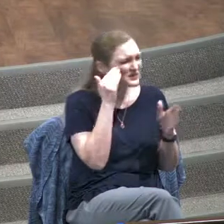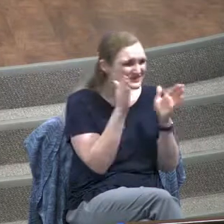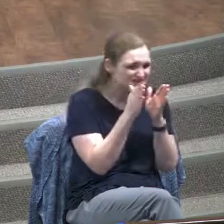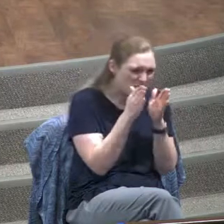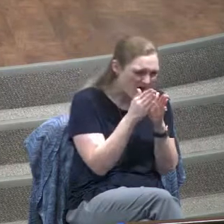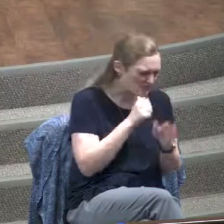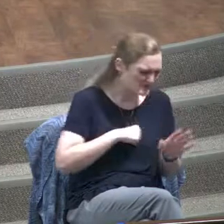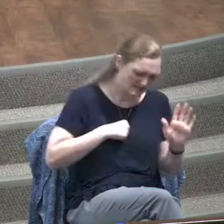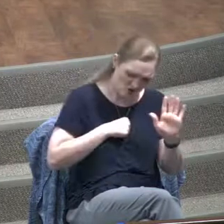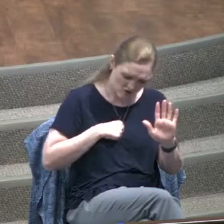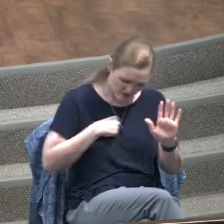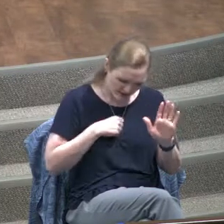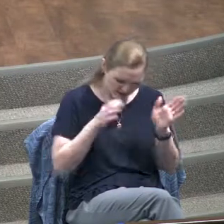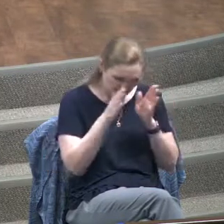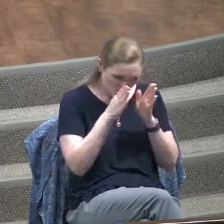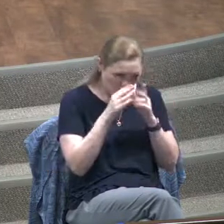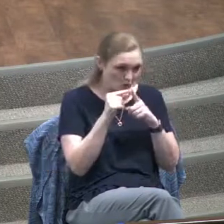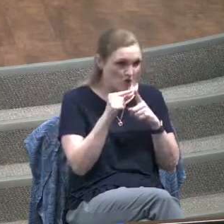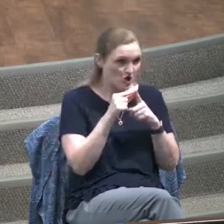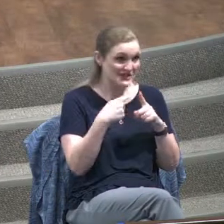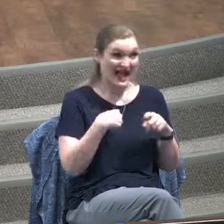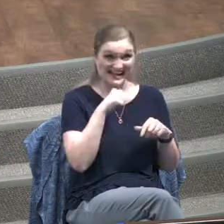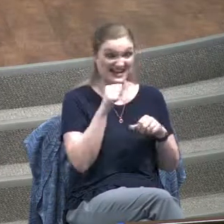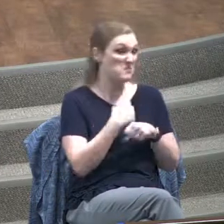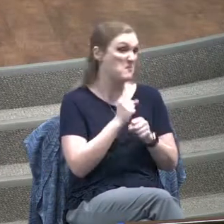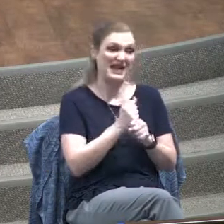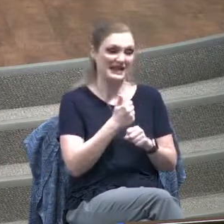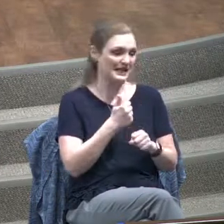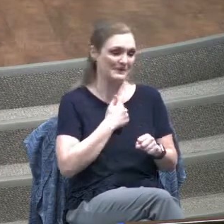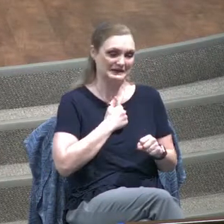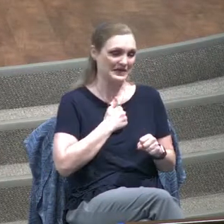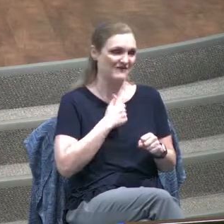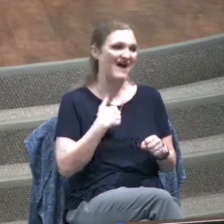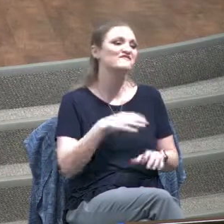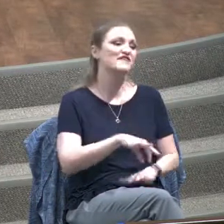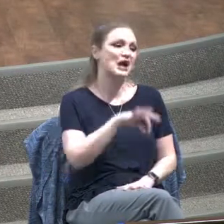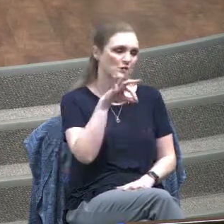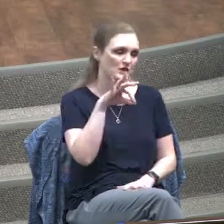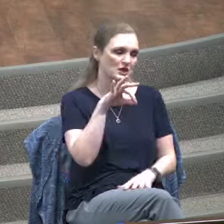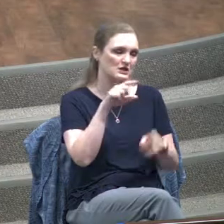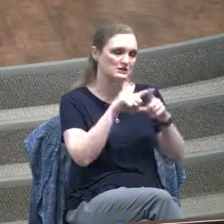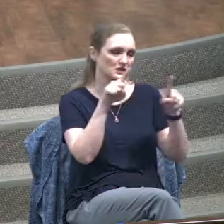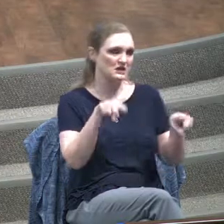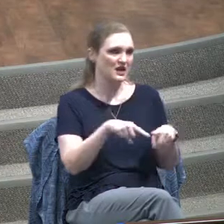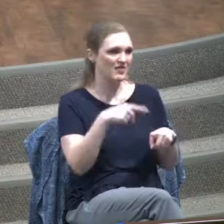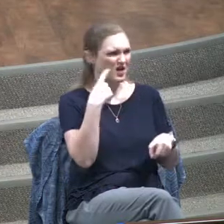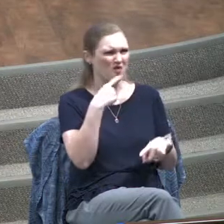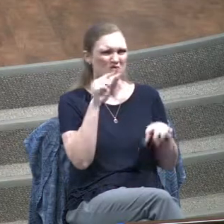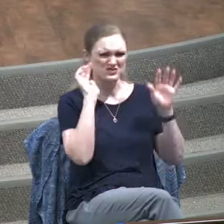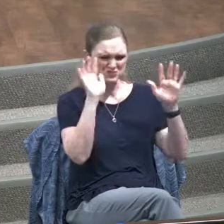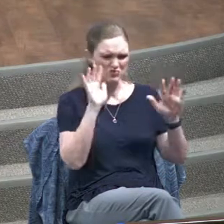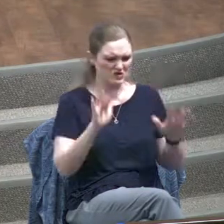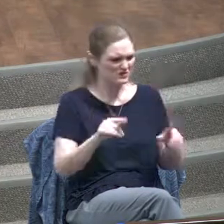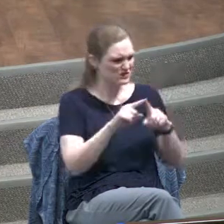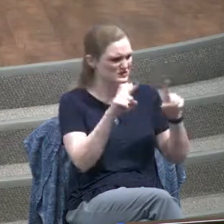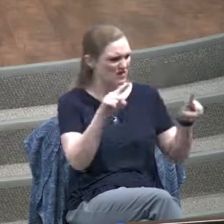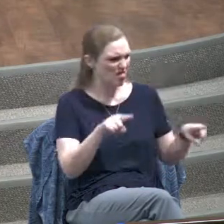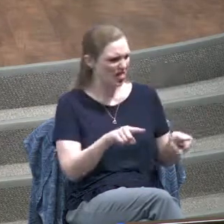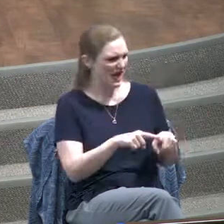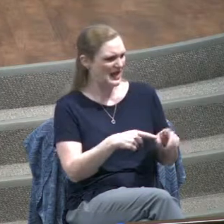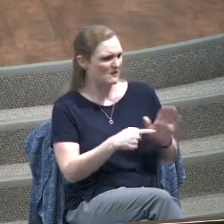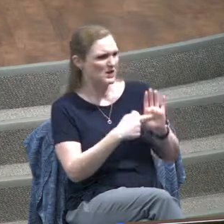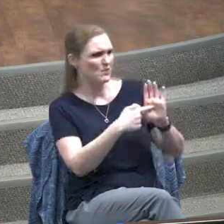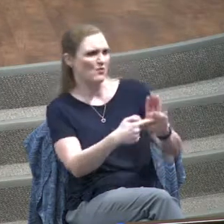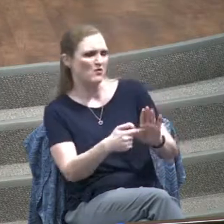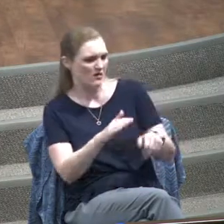and I apologize for that. I did not do this. I found somebody that did this, and I thought this is a very good slide, so I'm going